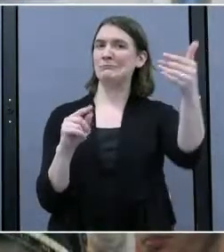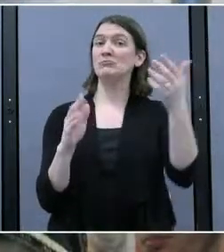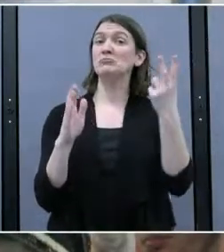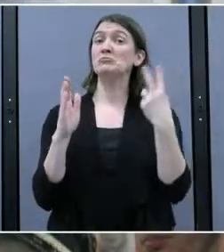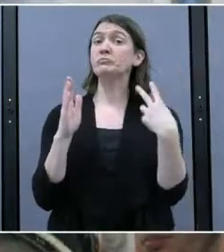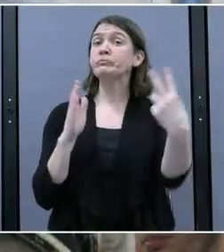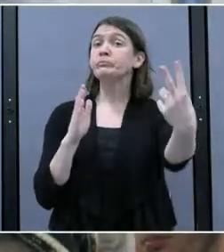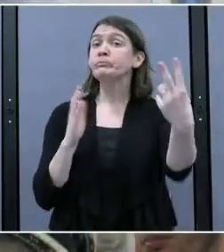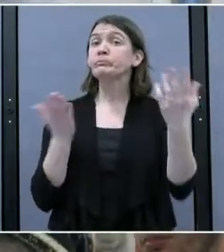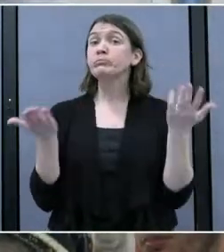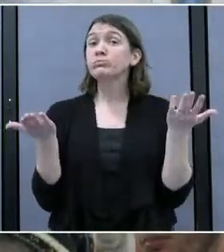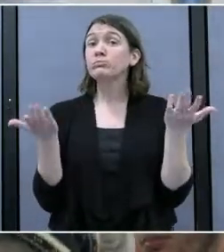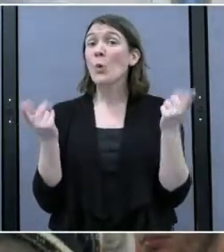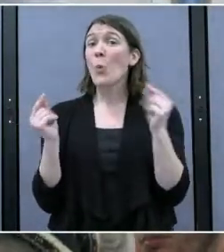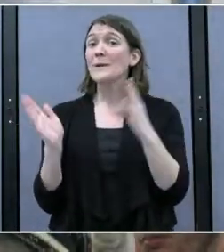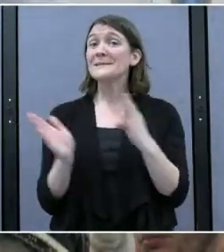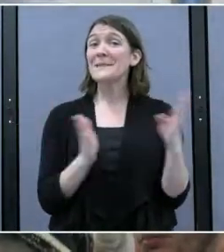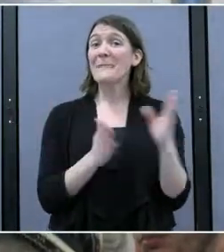see this going